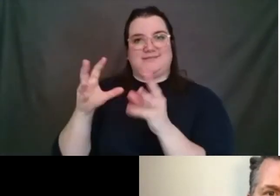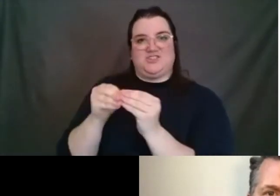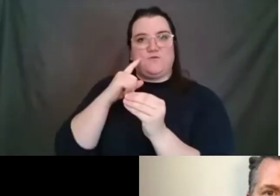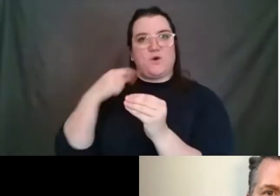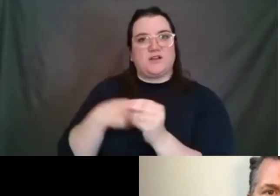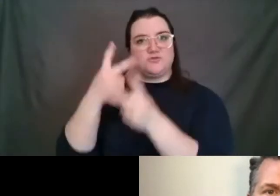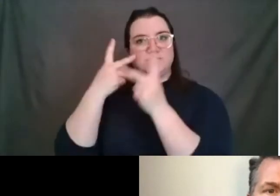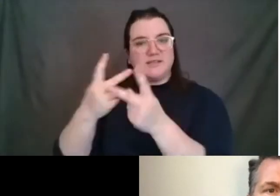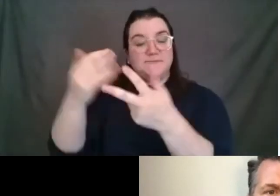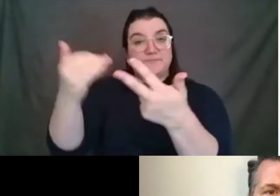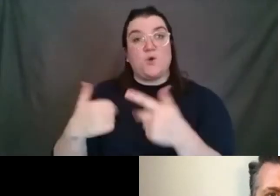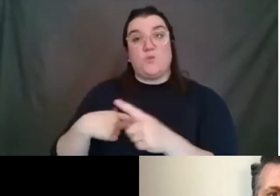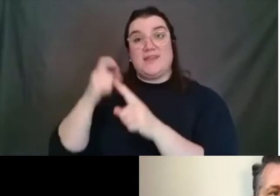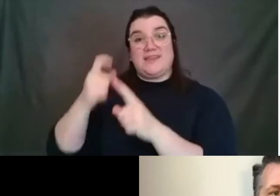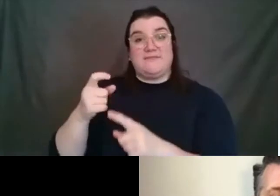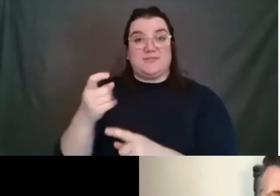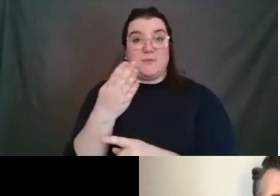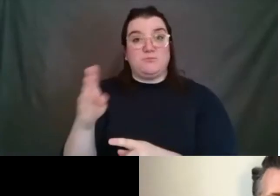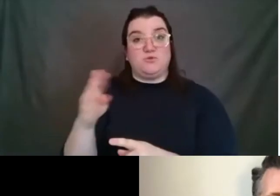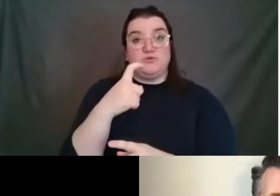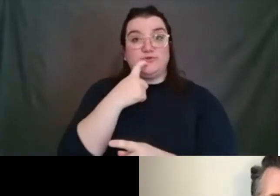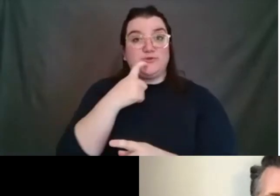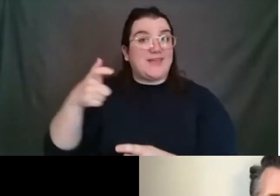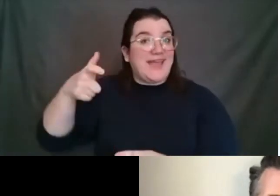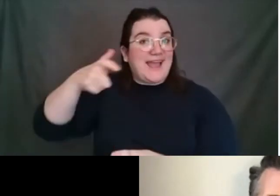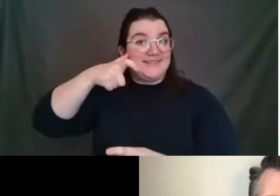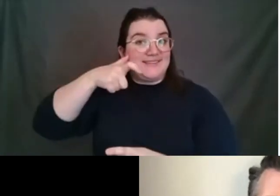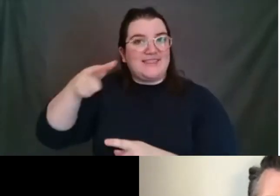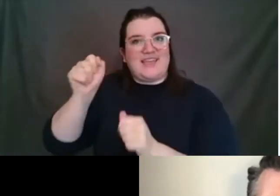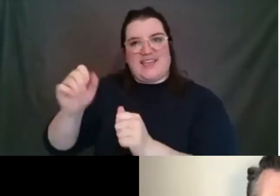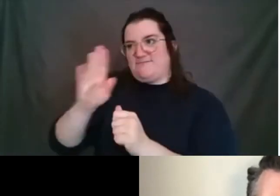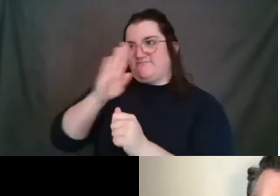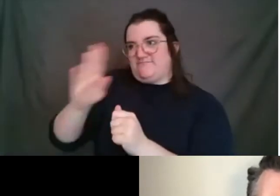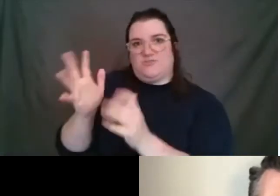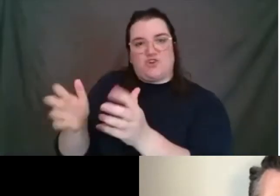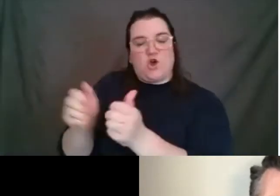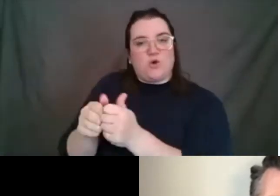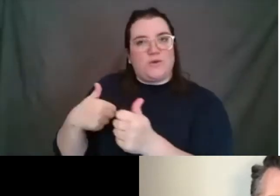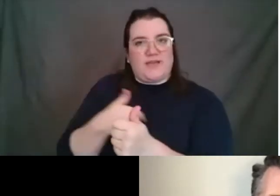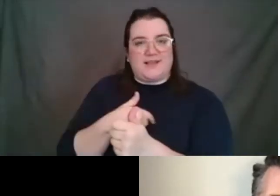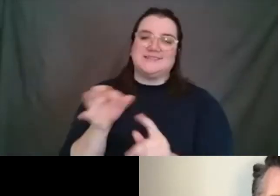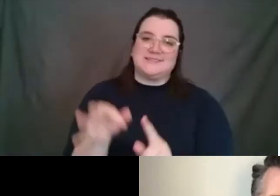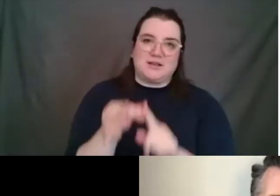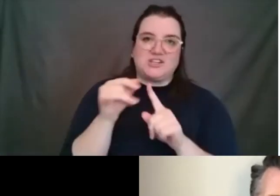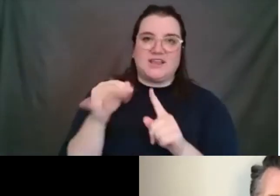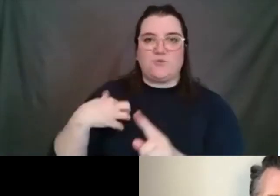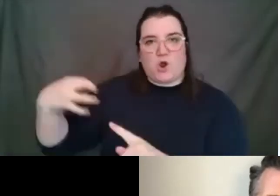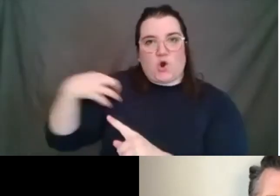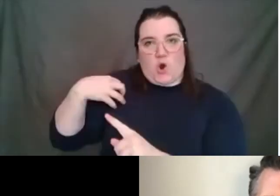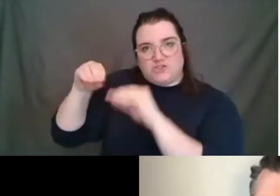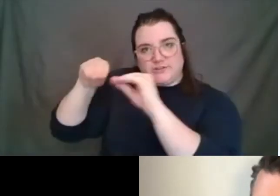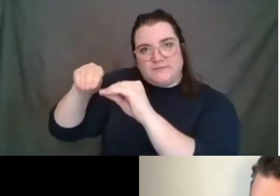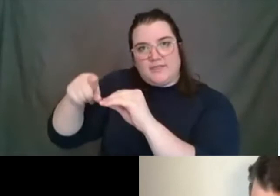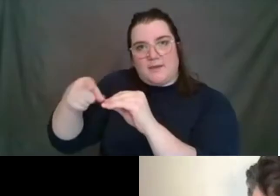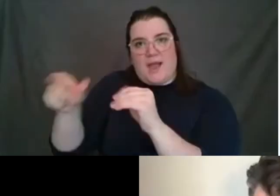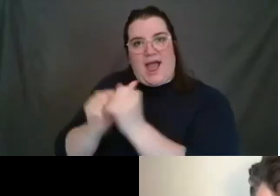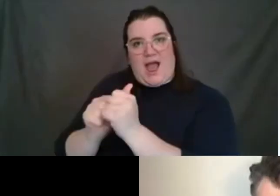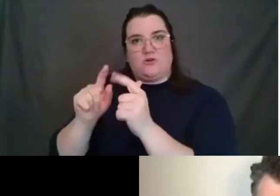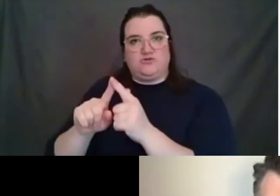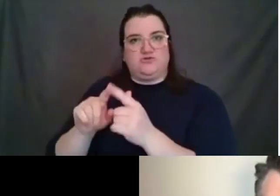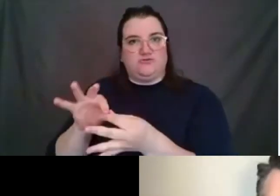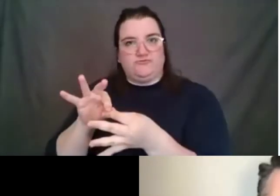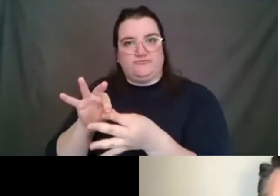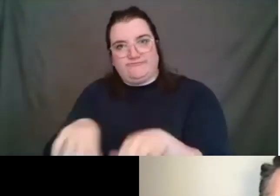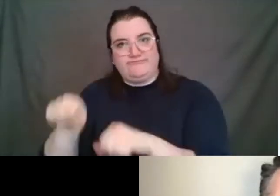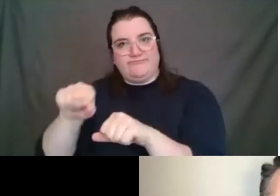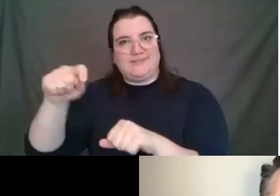Bluetooth headset, so they're able to talk to us directly, especially if we're engaged in some type of coaching model of telehealth as it relates to that.